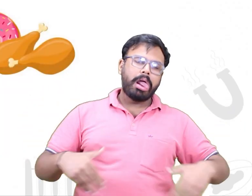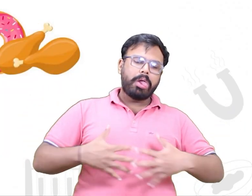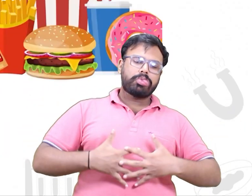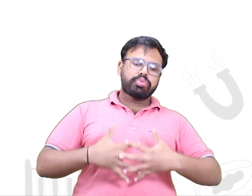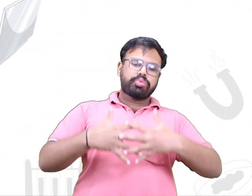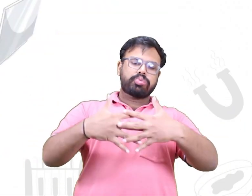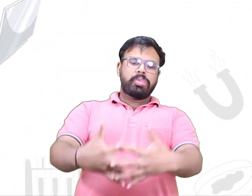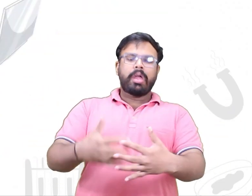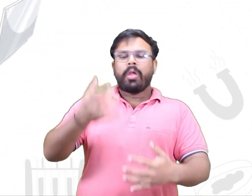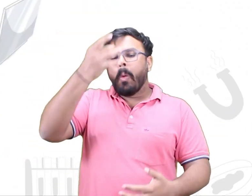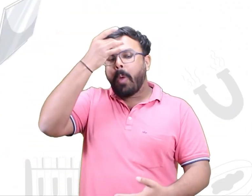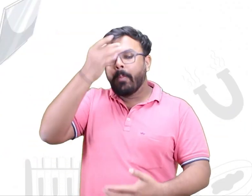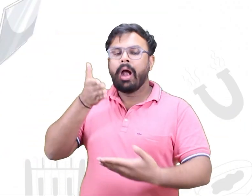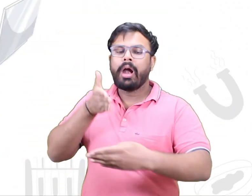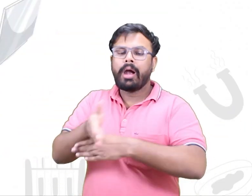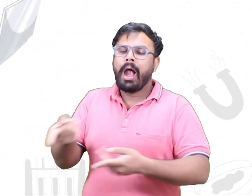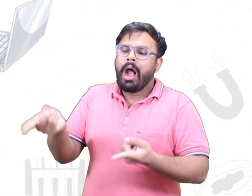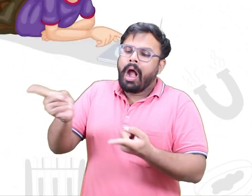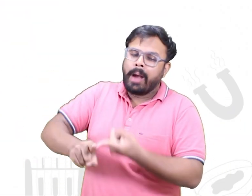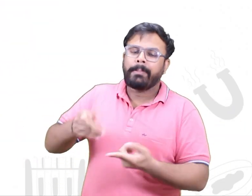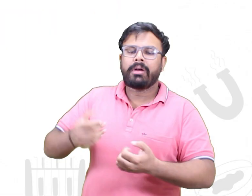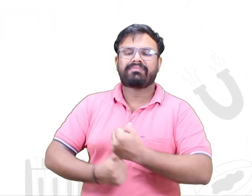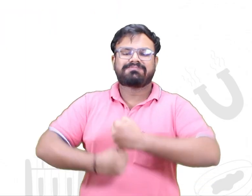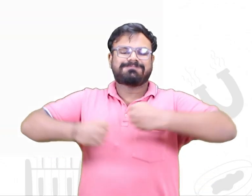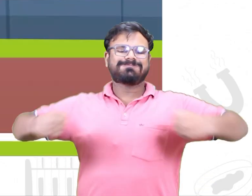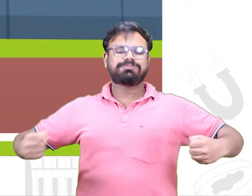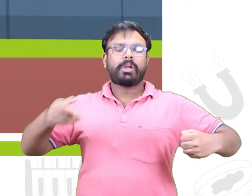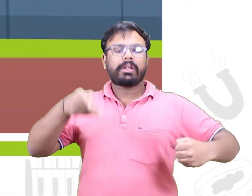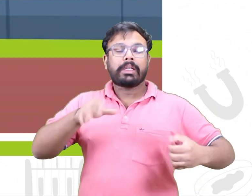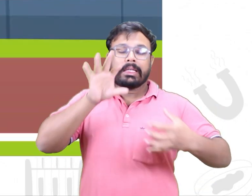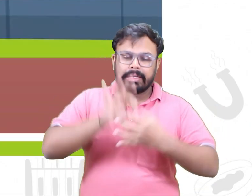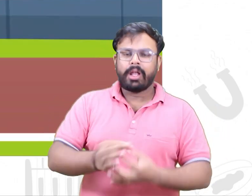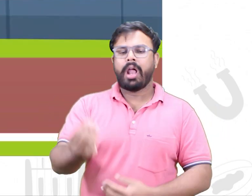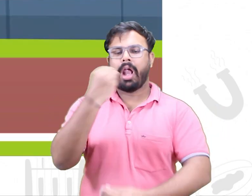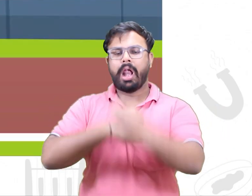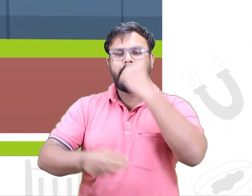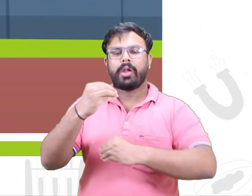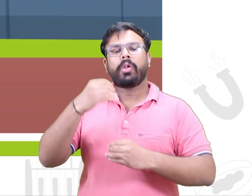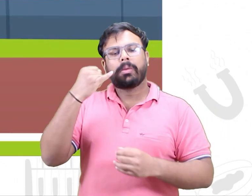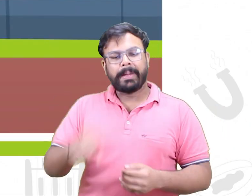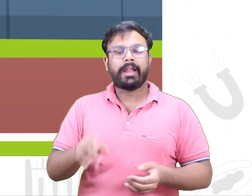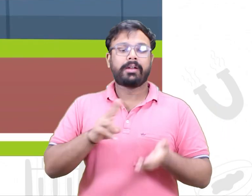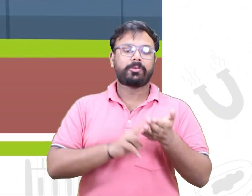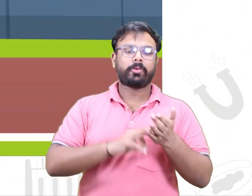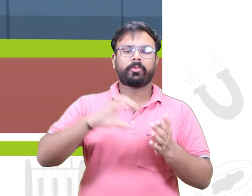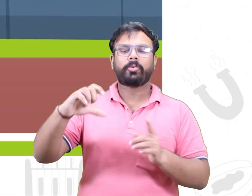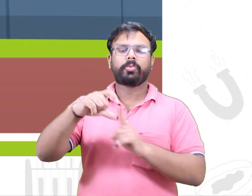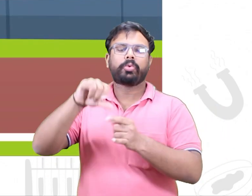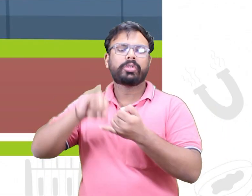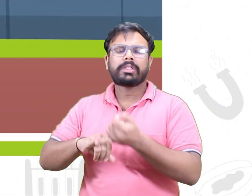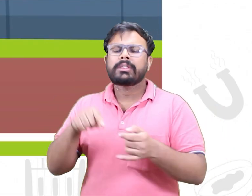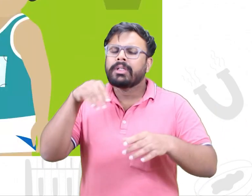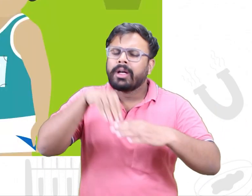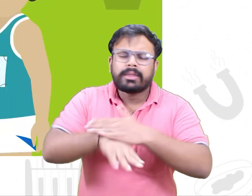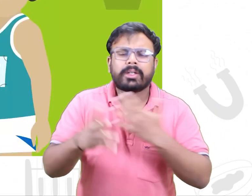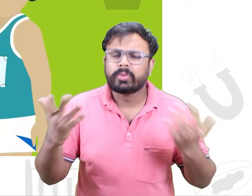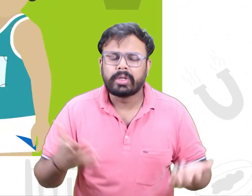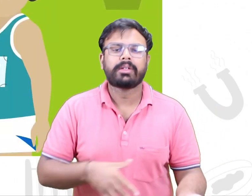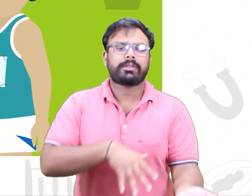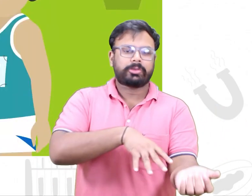person through touch. Wrong food habits and lack of exercise can cause obesity and other